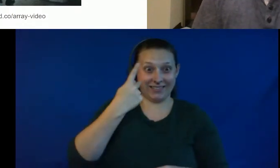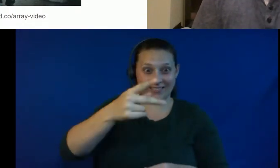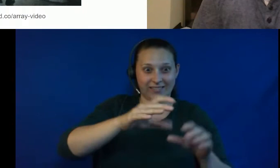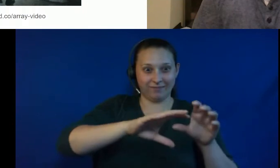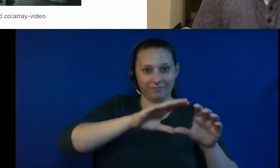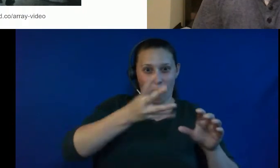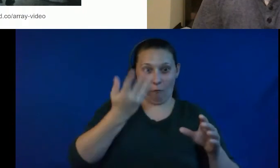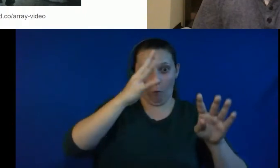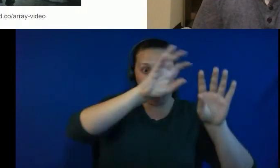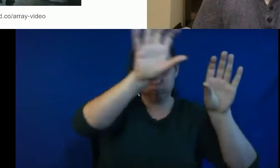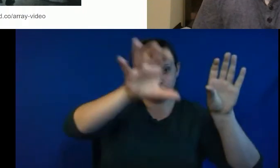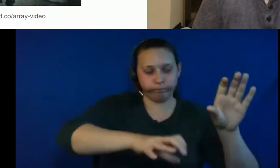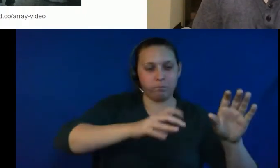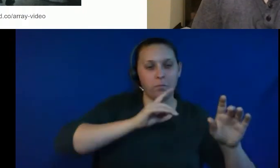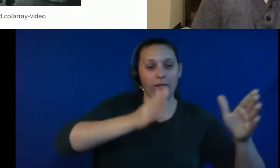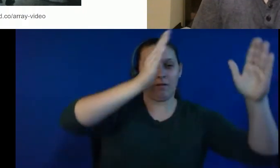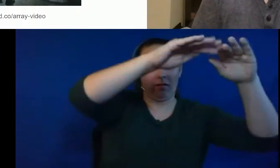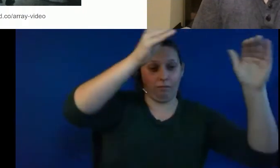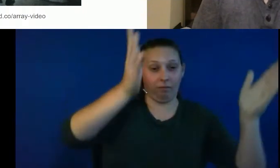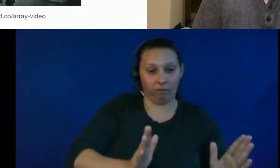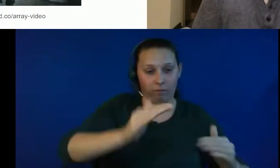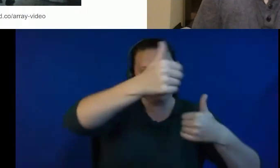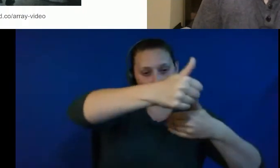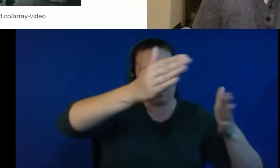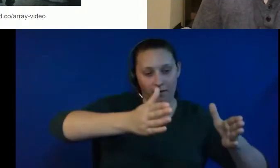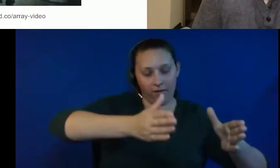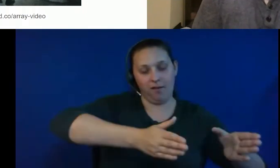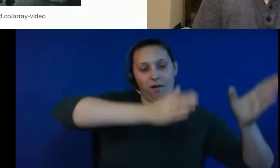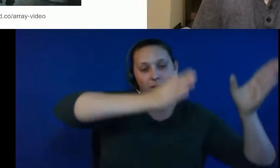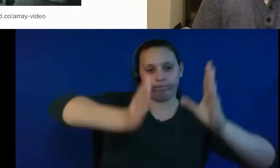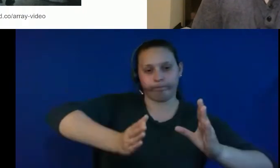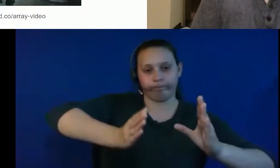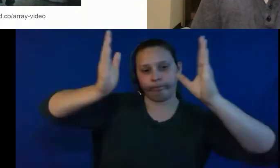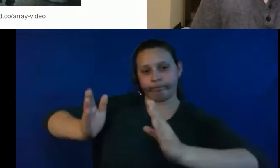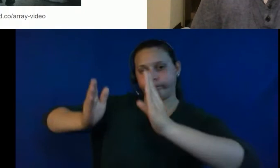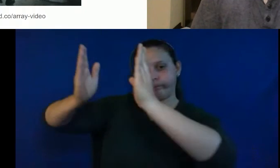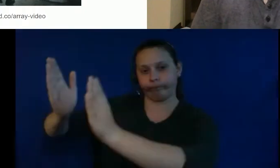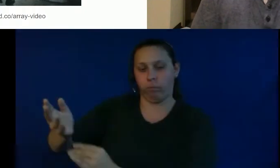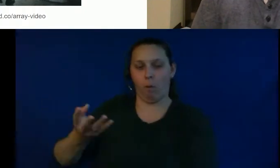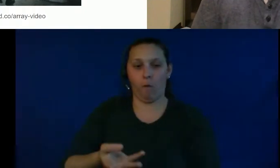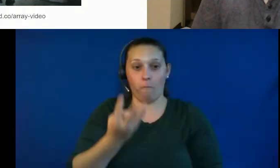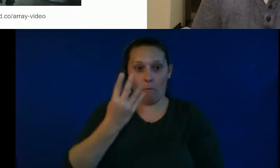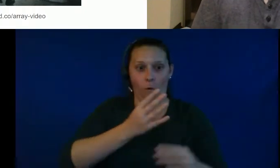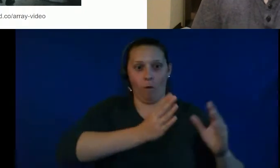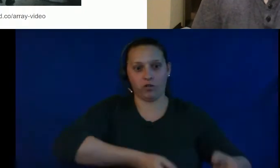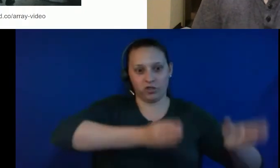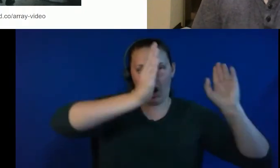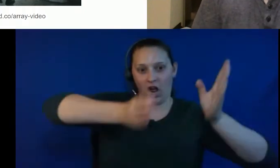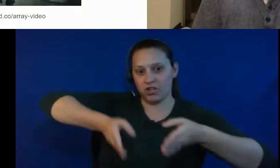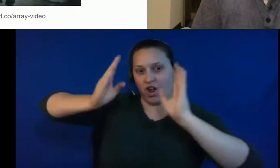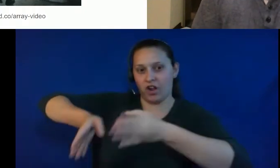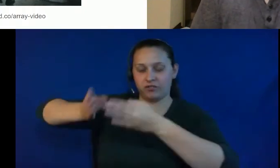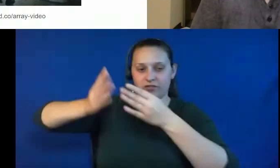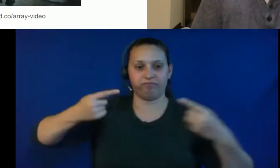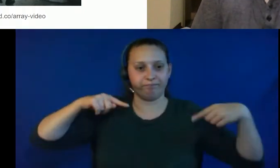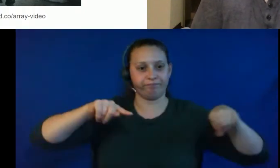16 printers running at in sync, up to 72 hours without any interference. So that is also going to be released sometime next